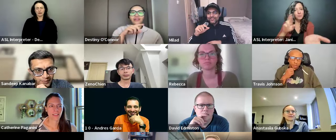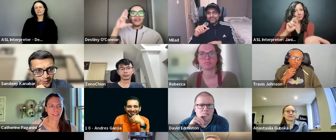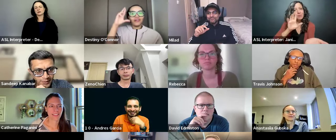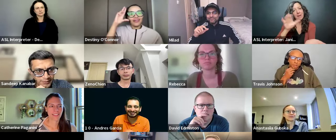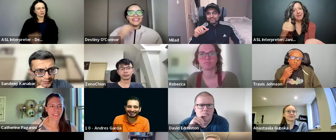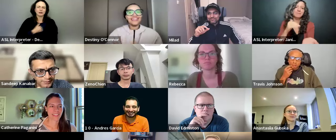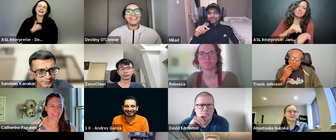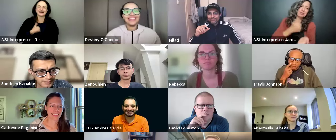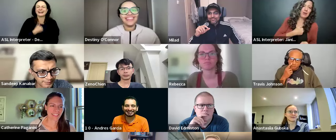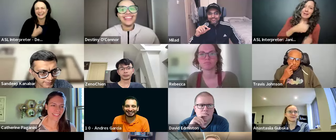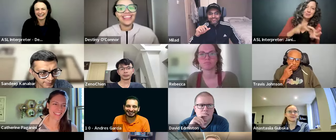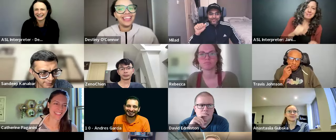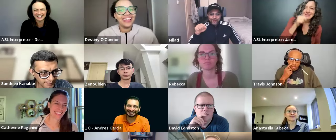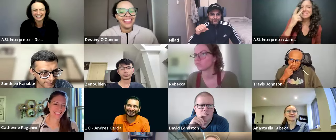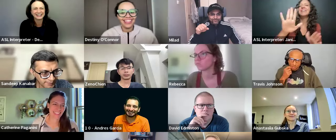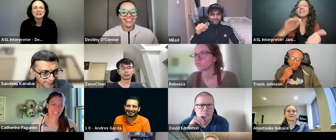Rebecca. Rebecca. Sorry, Oh. sorry, sorry, sorry.